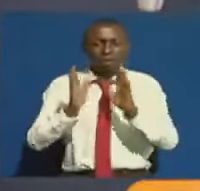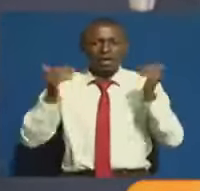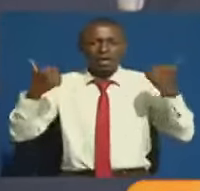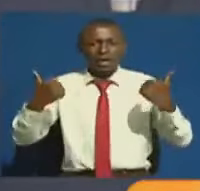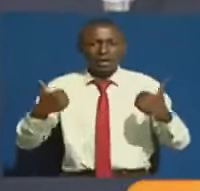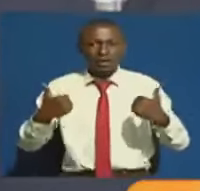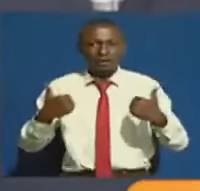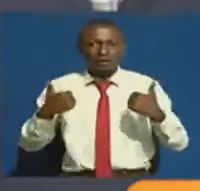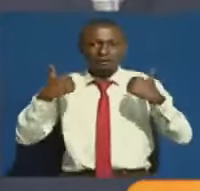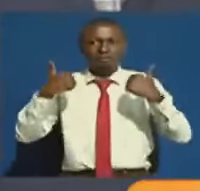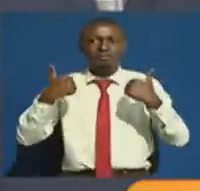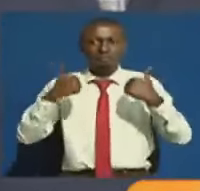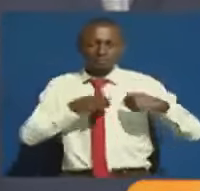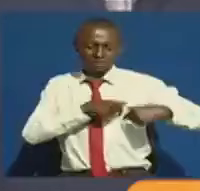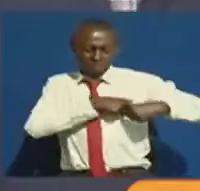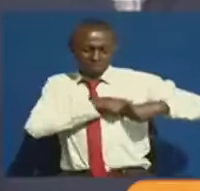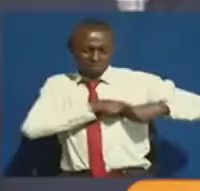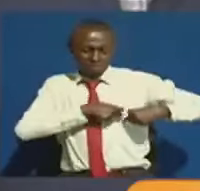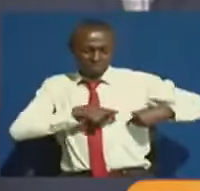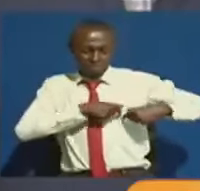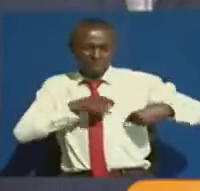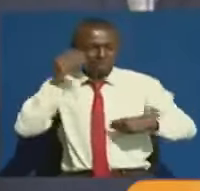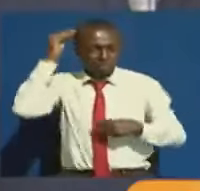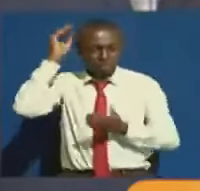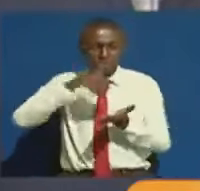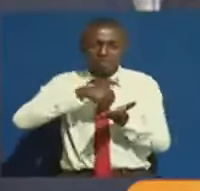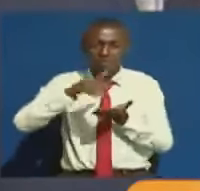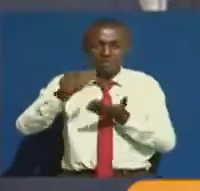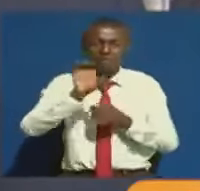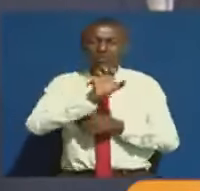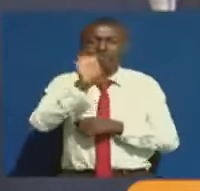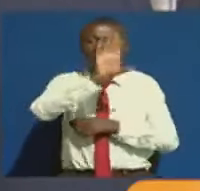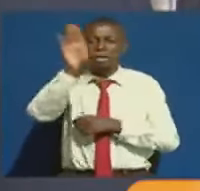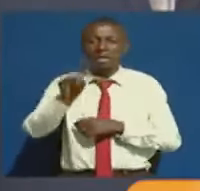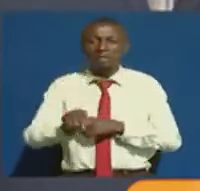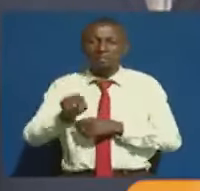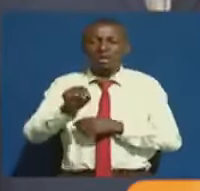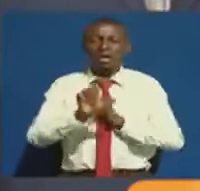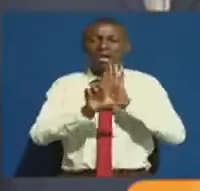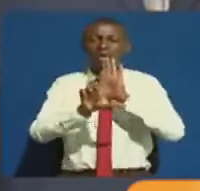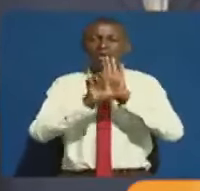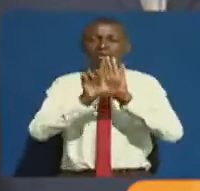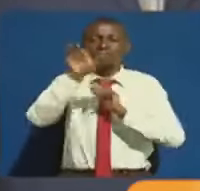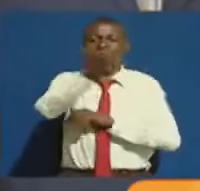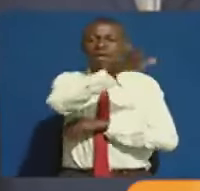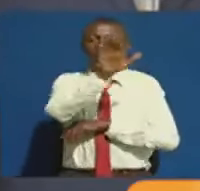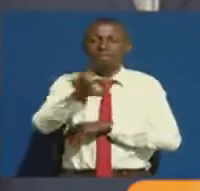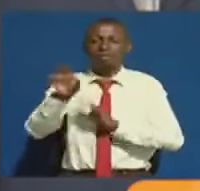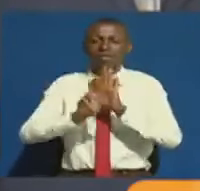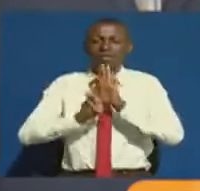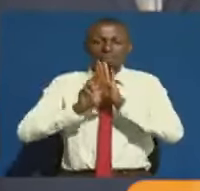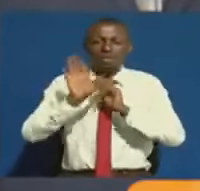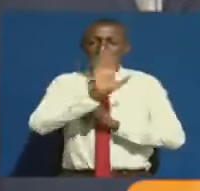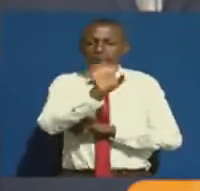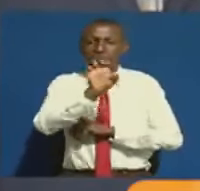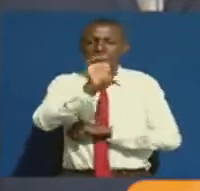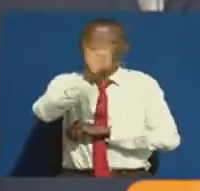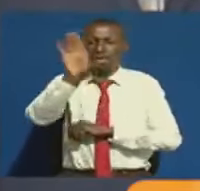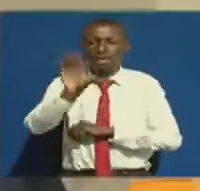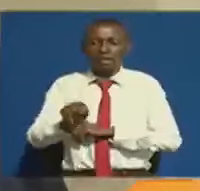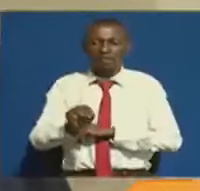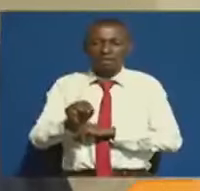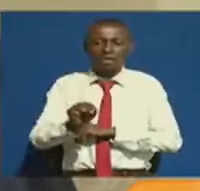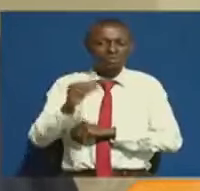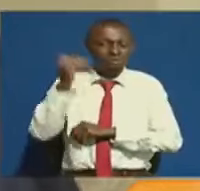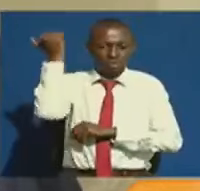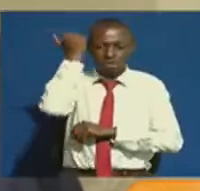really sending its delegates to the East African Legislative Assembly, ensuring that they are represented in the East African Court of Justice.